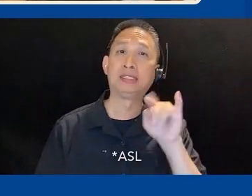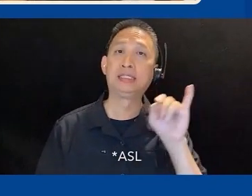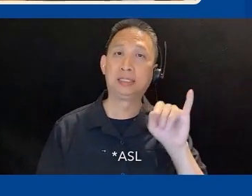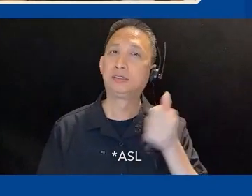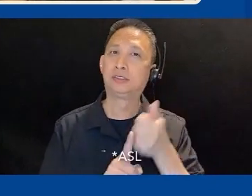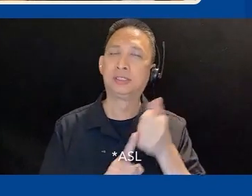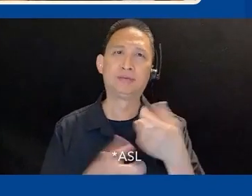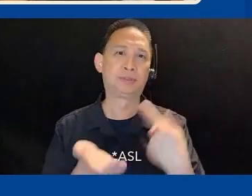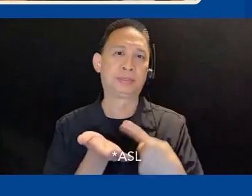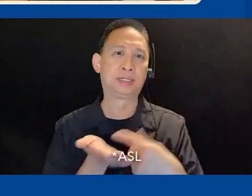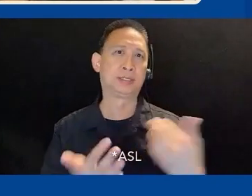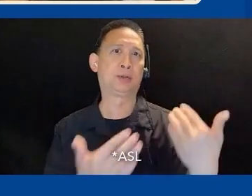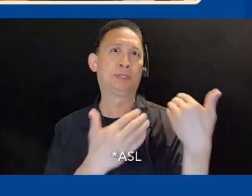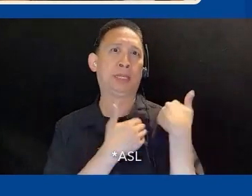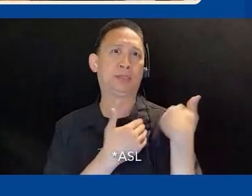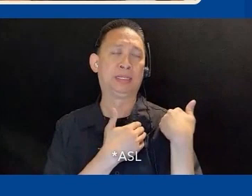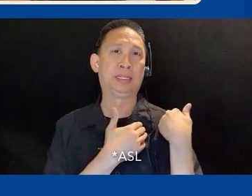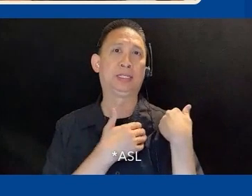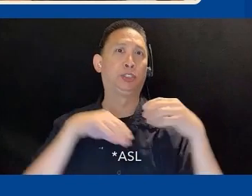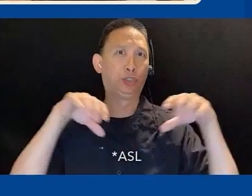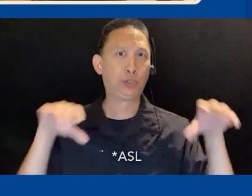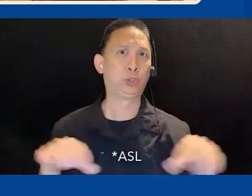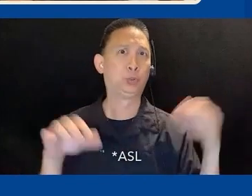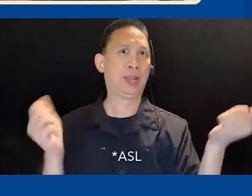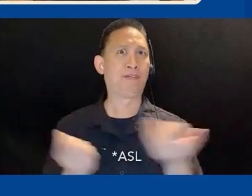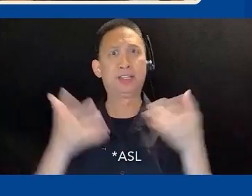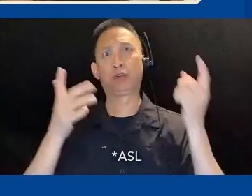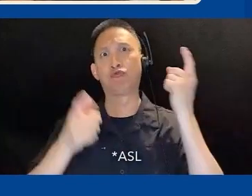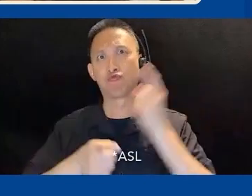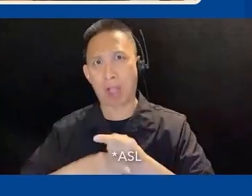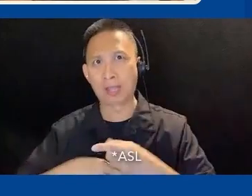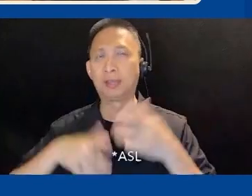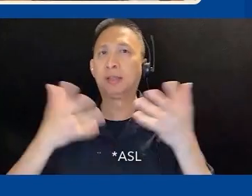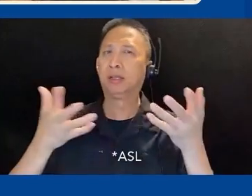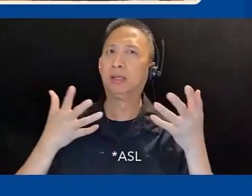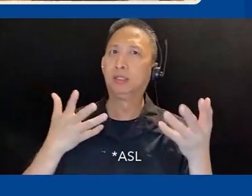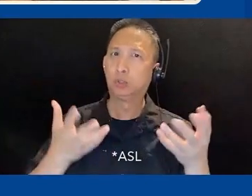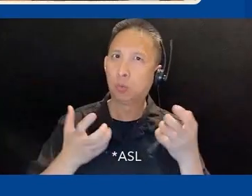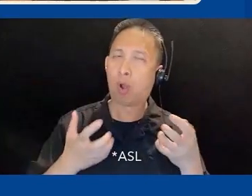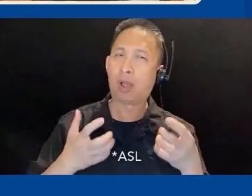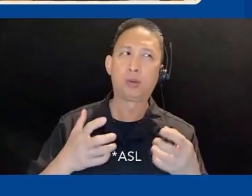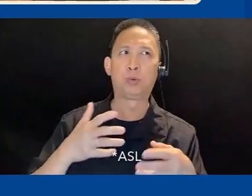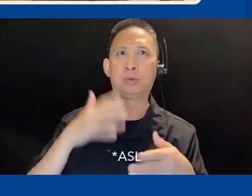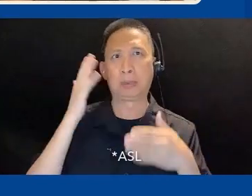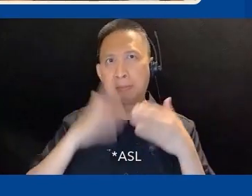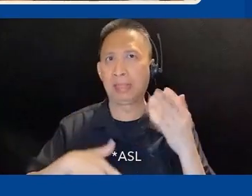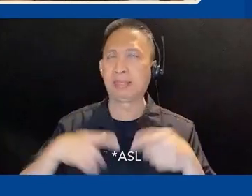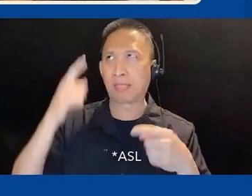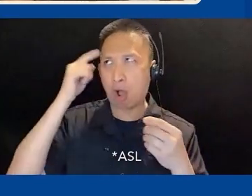So I didn't know if you wanted to revisit that thought, complete that thought, or if Sammy or Jude, you wanted to add anything into that as